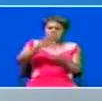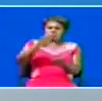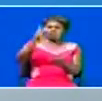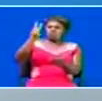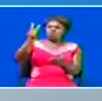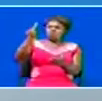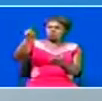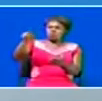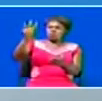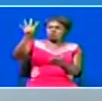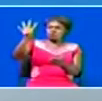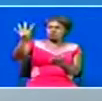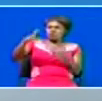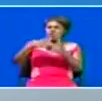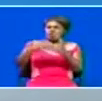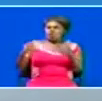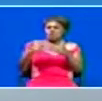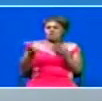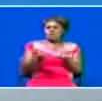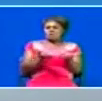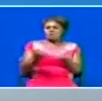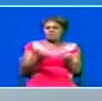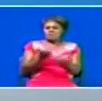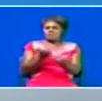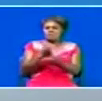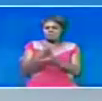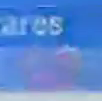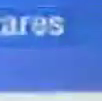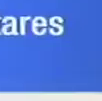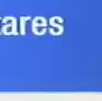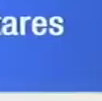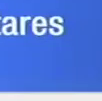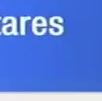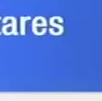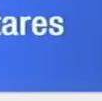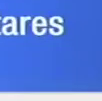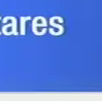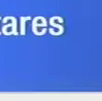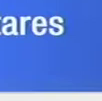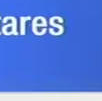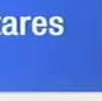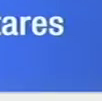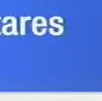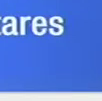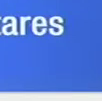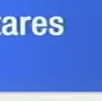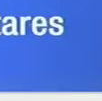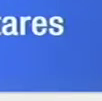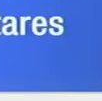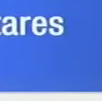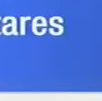$2.4 million in subsidiary business Dudutech, which is Africa's leading biological pesticide